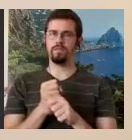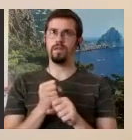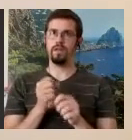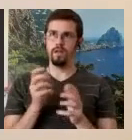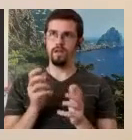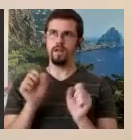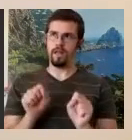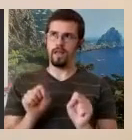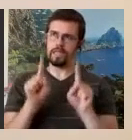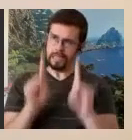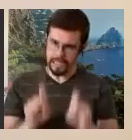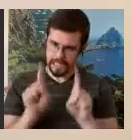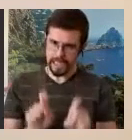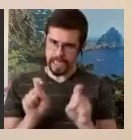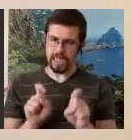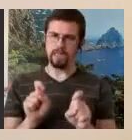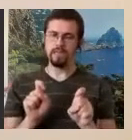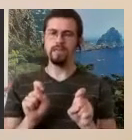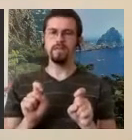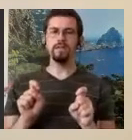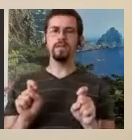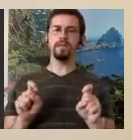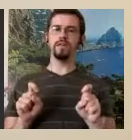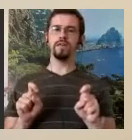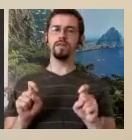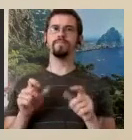test whether it is truly